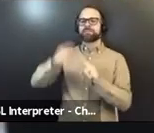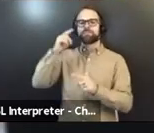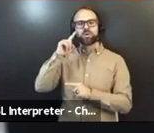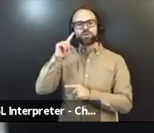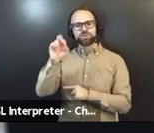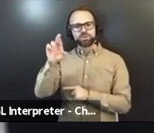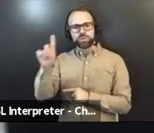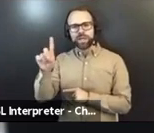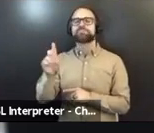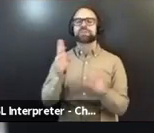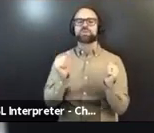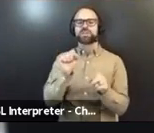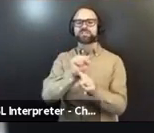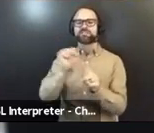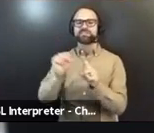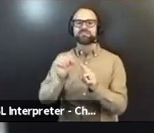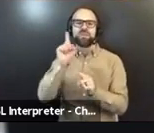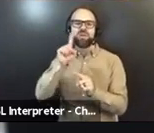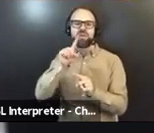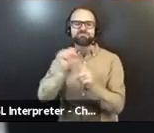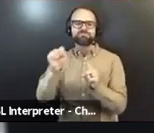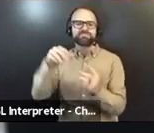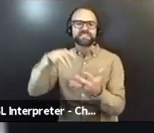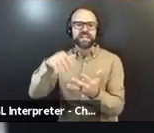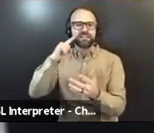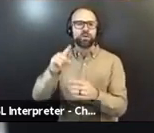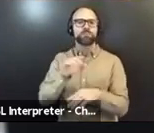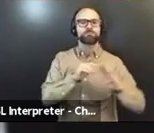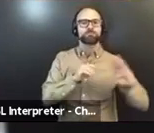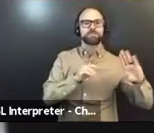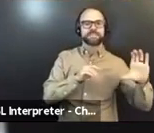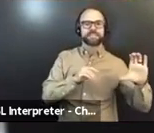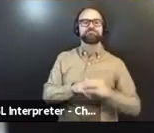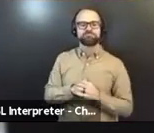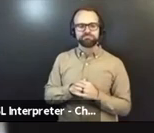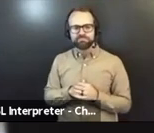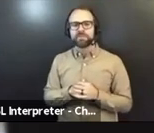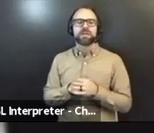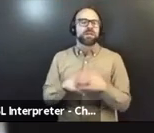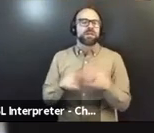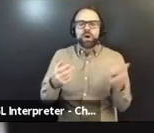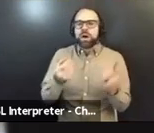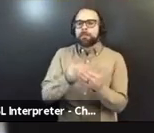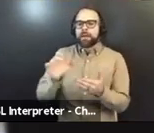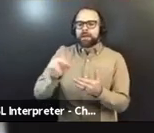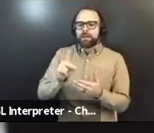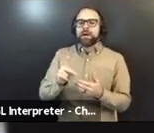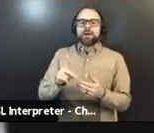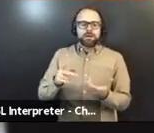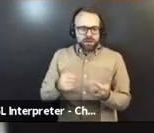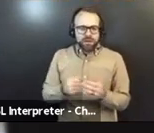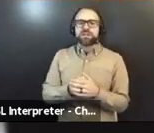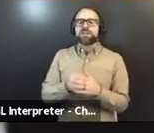just use a quick case study for BC. It's really similar to Ontario. What you get back. So if your salaries and subcontractors are